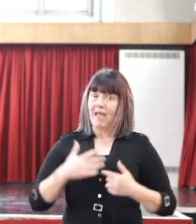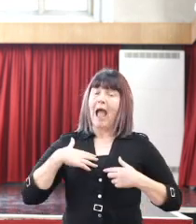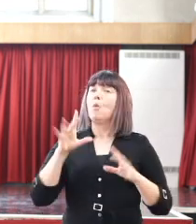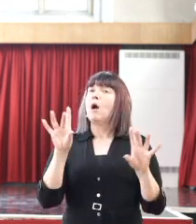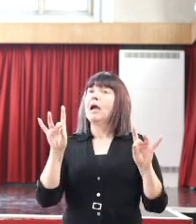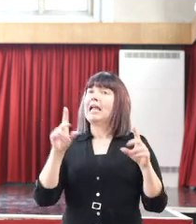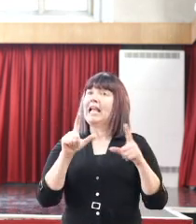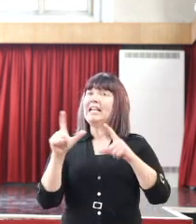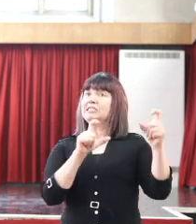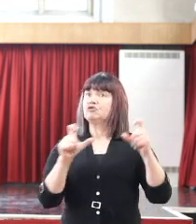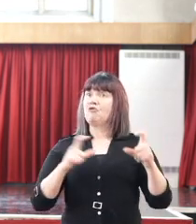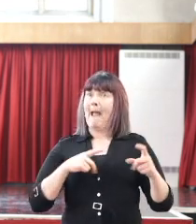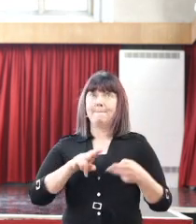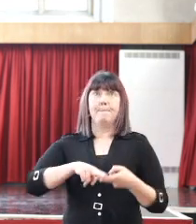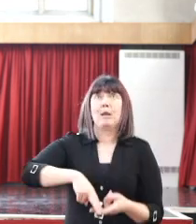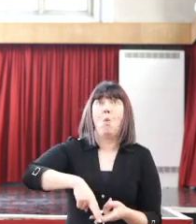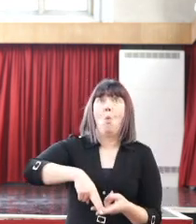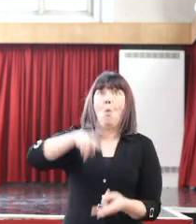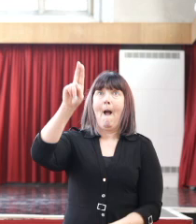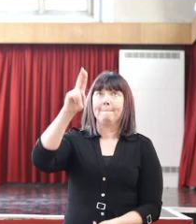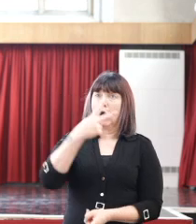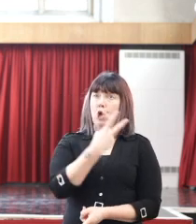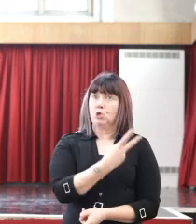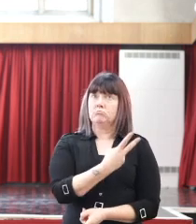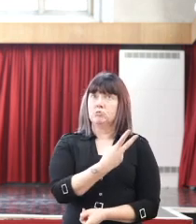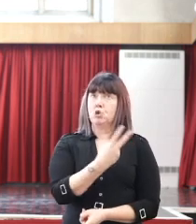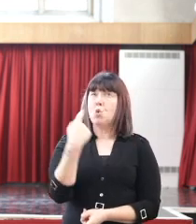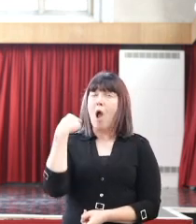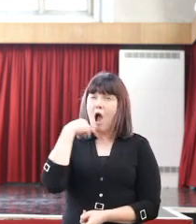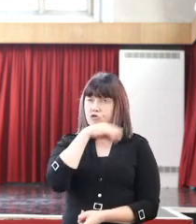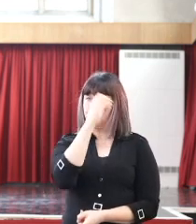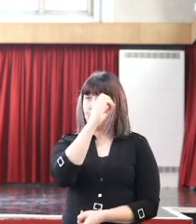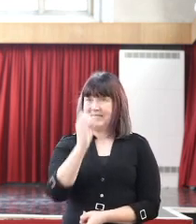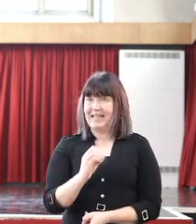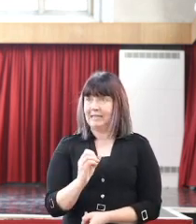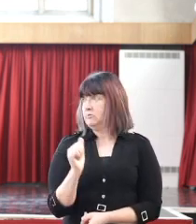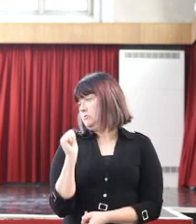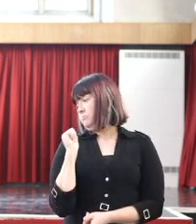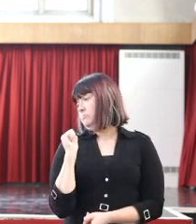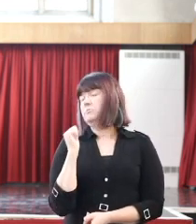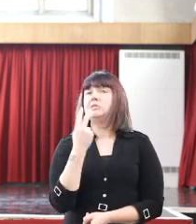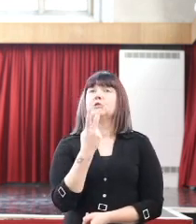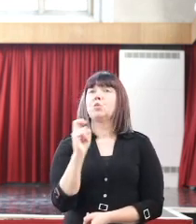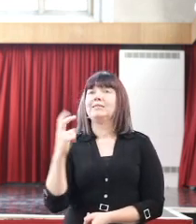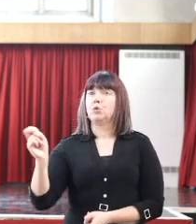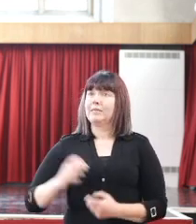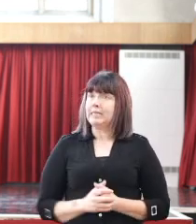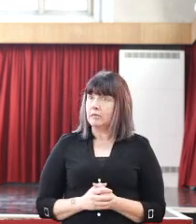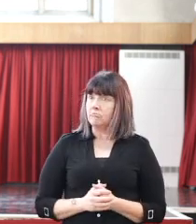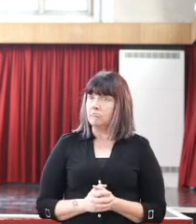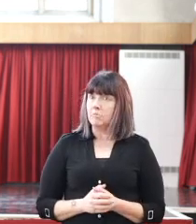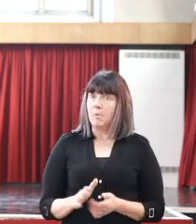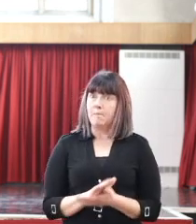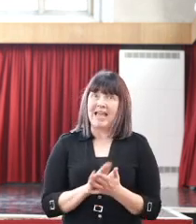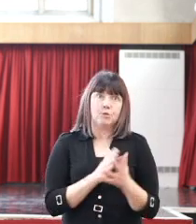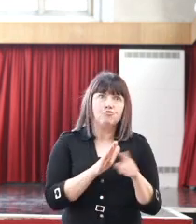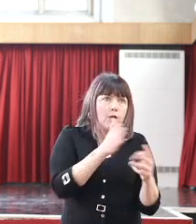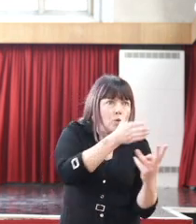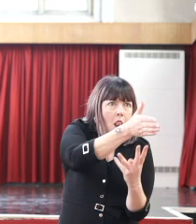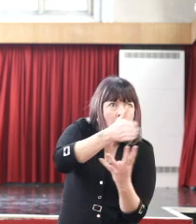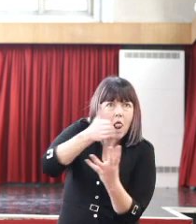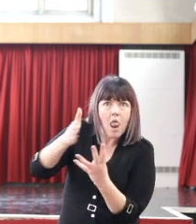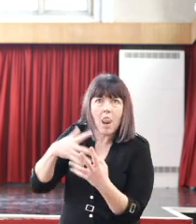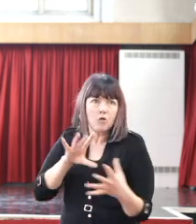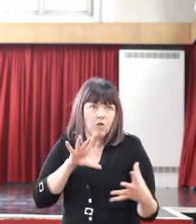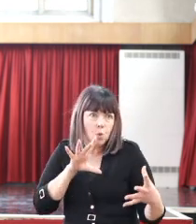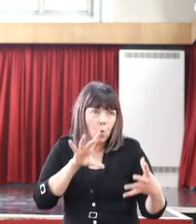grown 200% since 2020. So we're making sure that we're using all the different channels to connect with the different